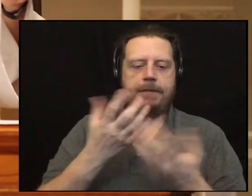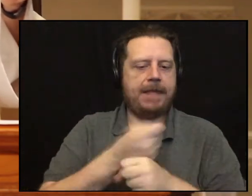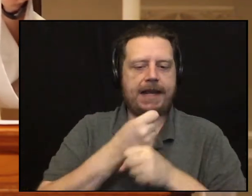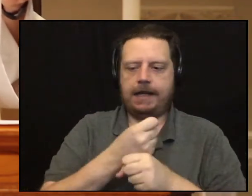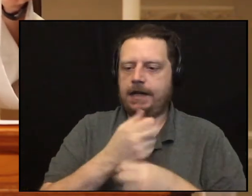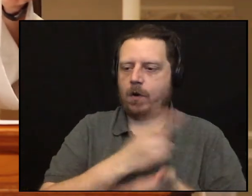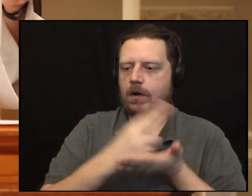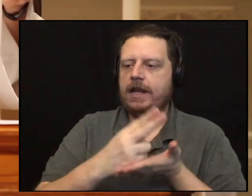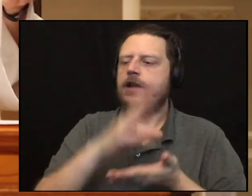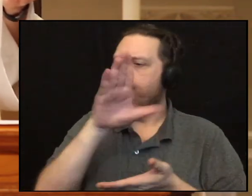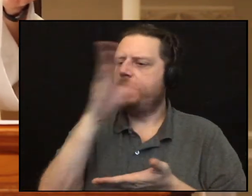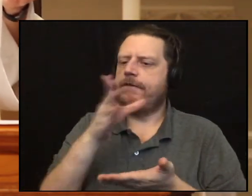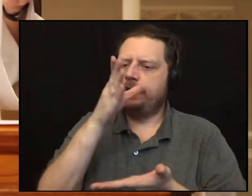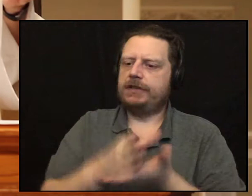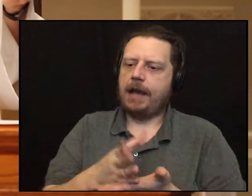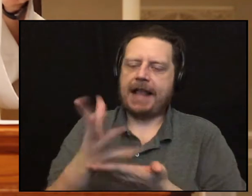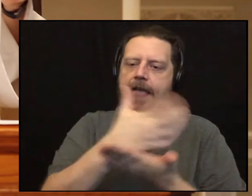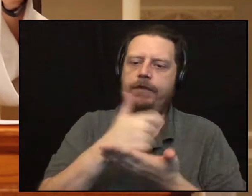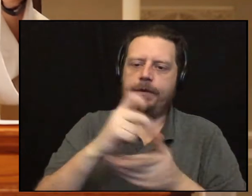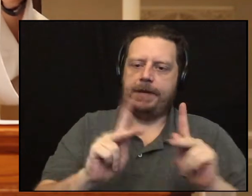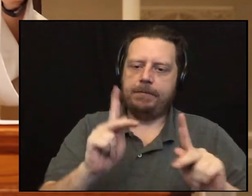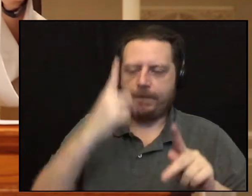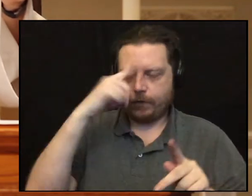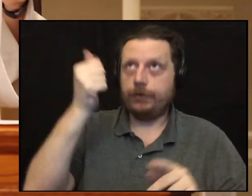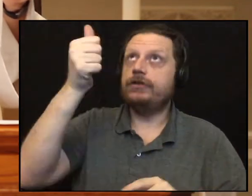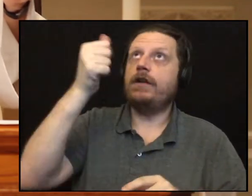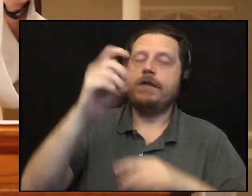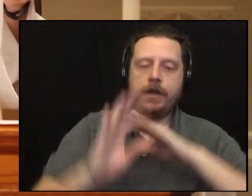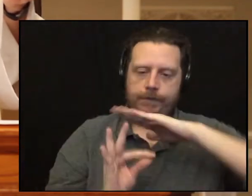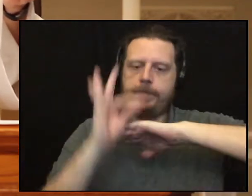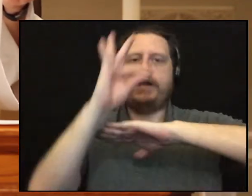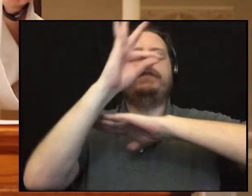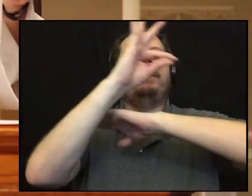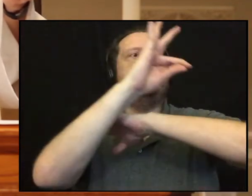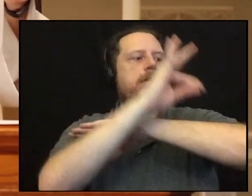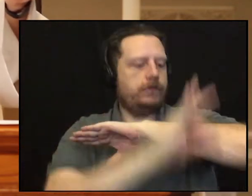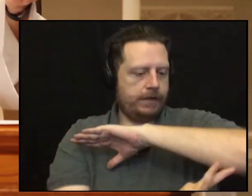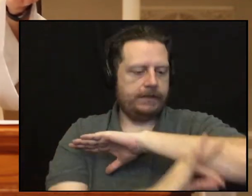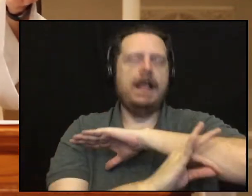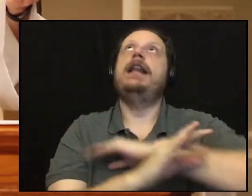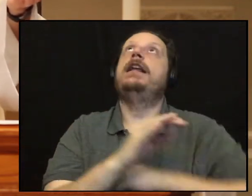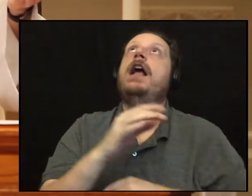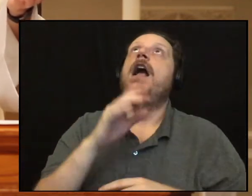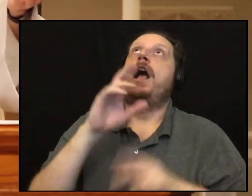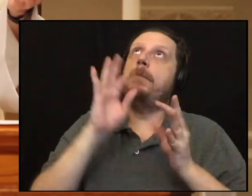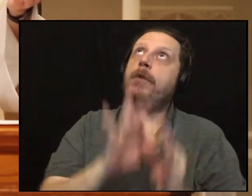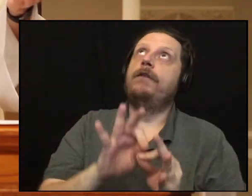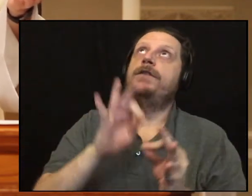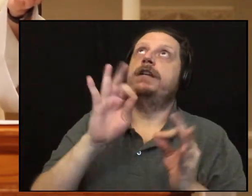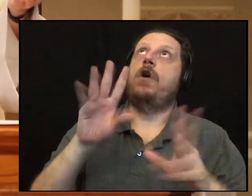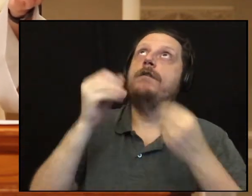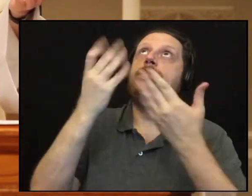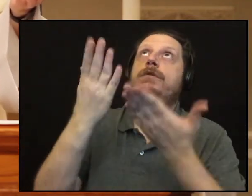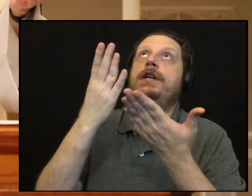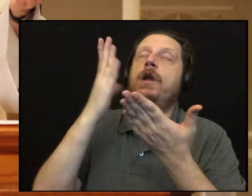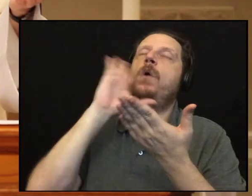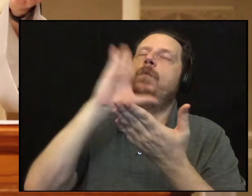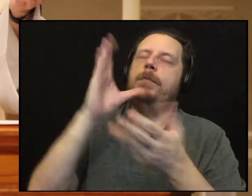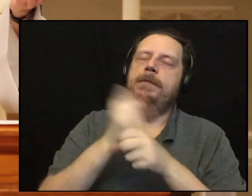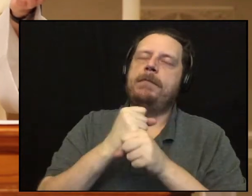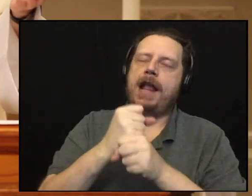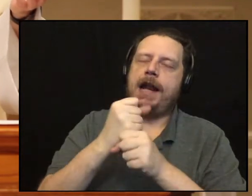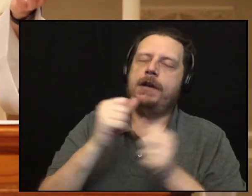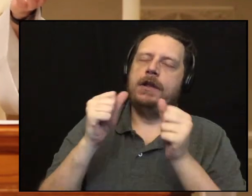a people to yourself, so that from the rising of the sun to its setting, a perfect offering may be made in